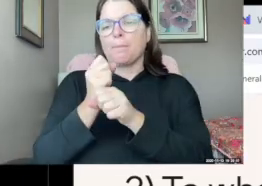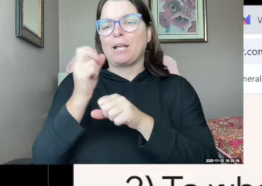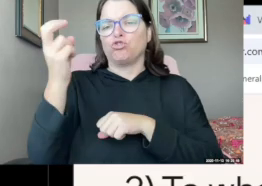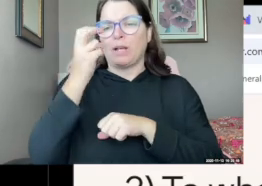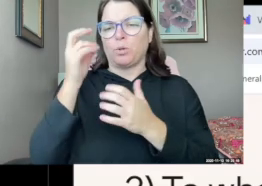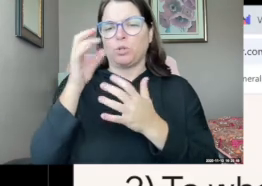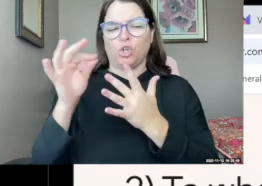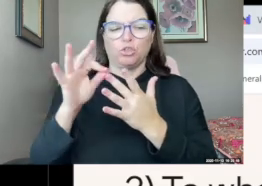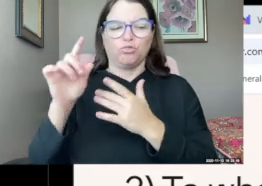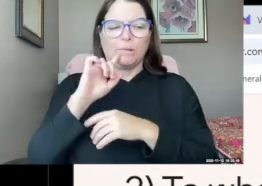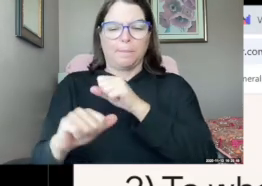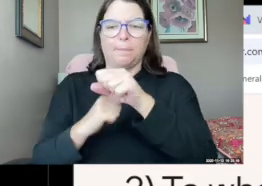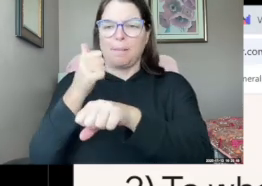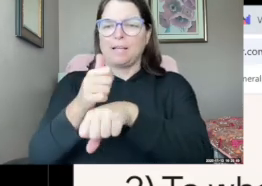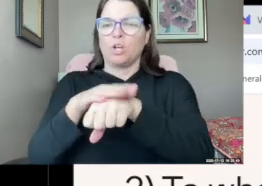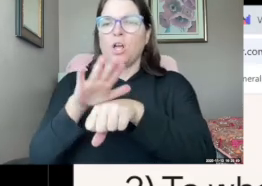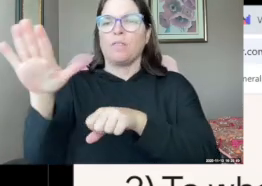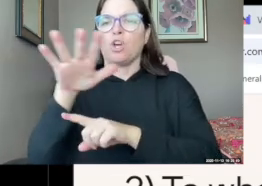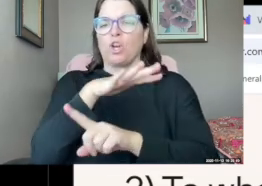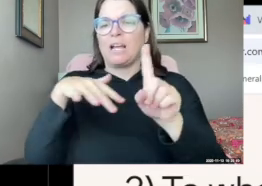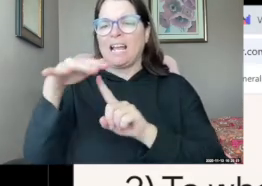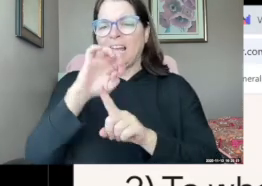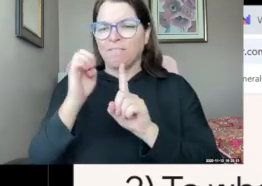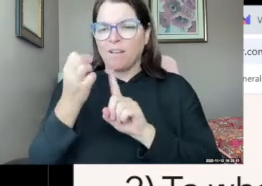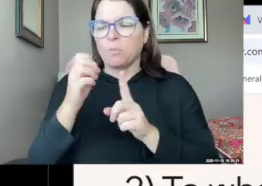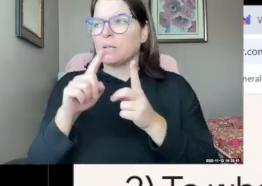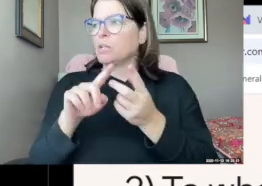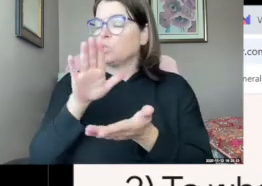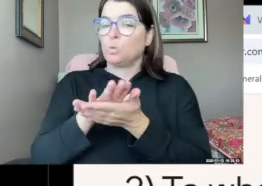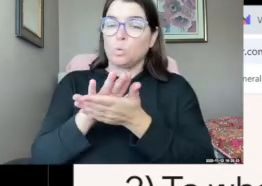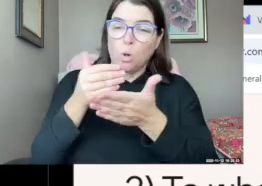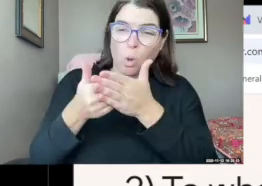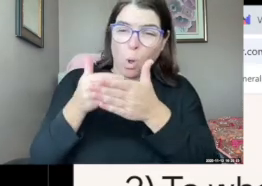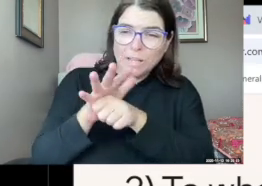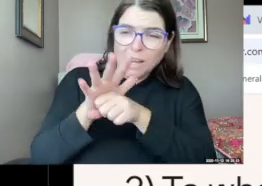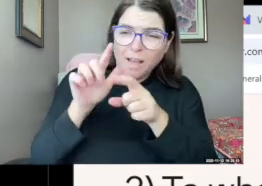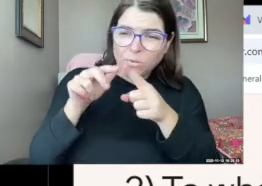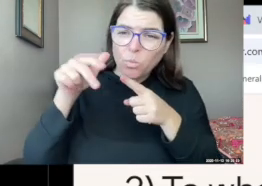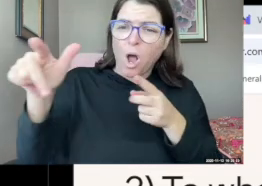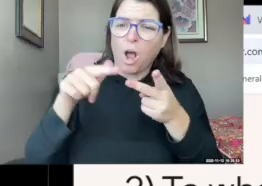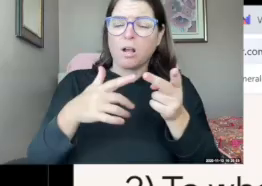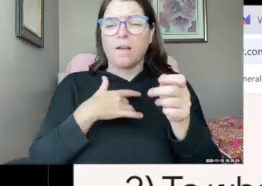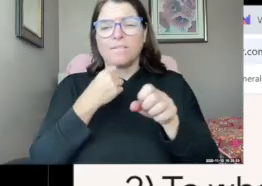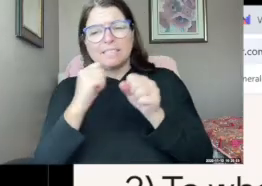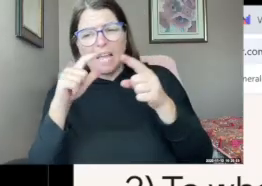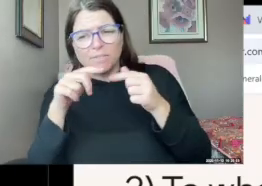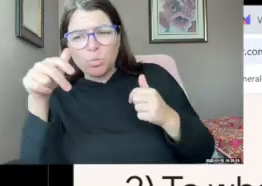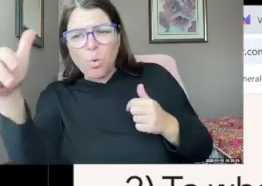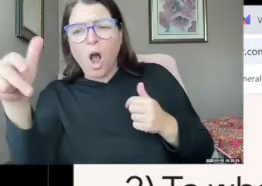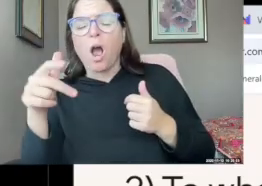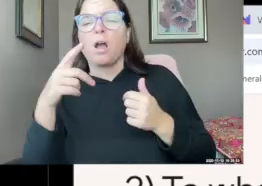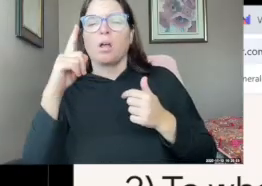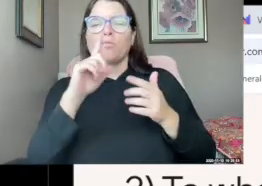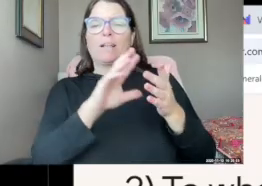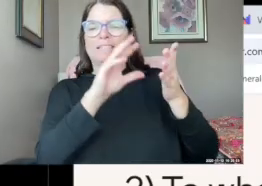make transportation choices very much based on their environment, is the school close enough to walk? Do I feel safe